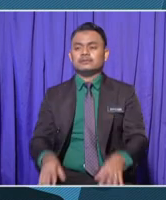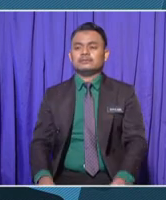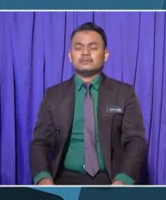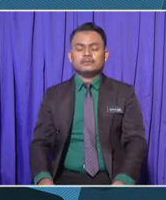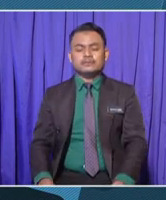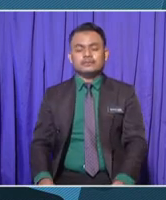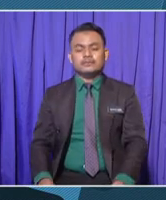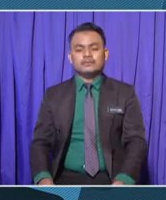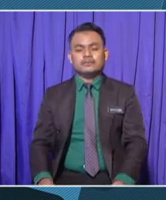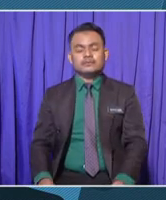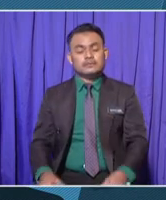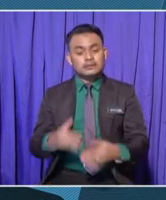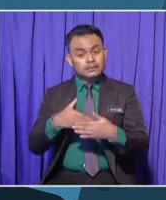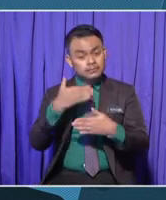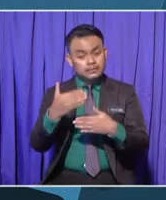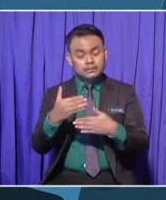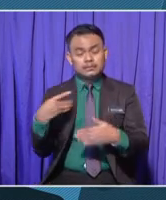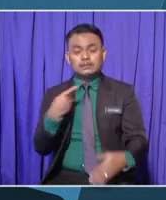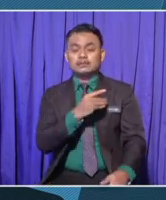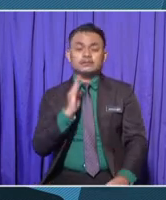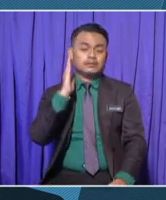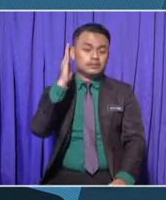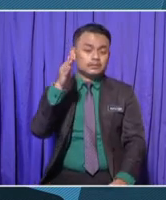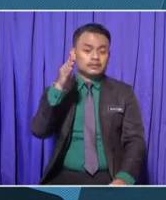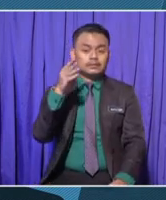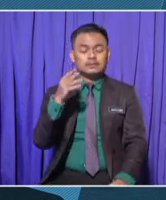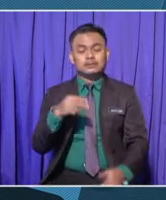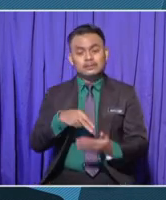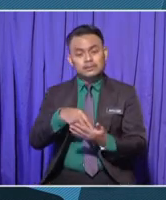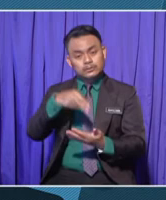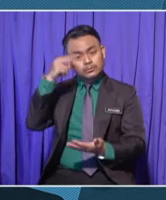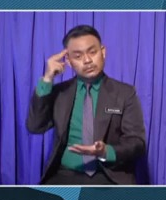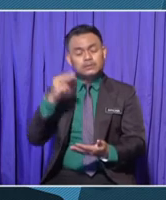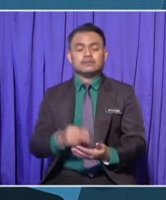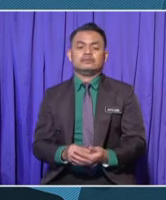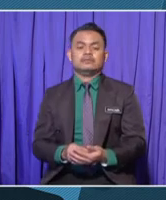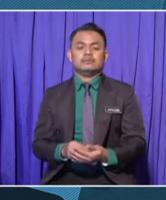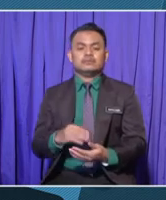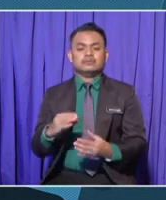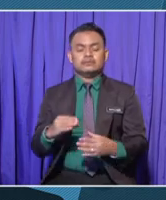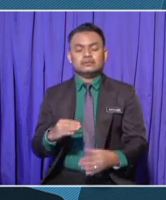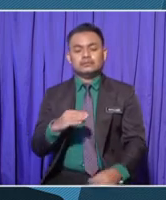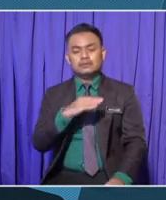a review and a few exercises to help you understand better.